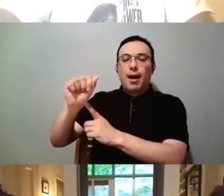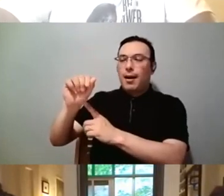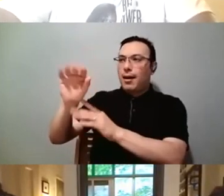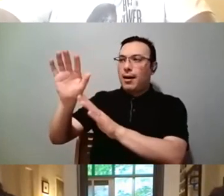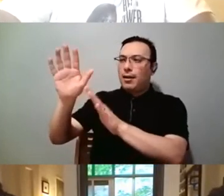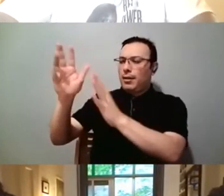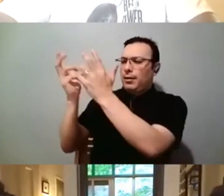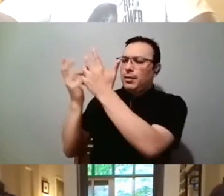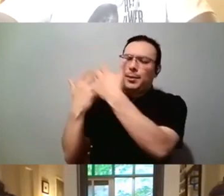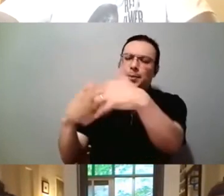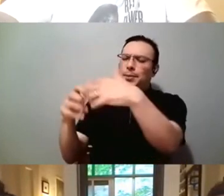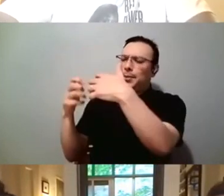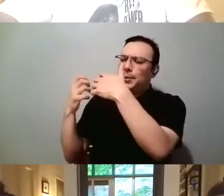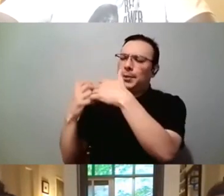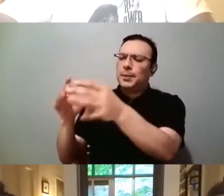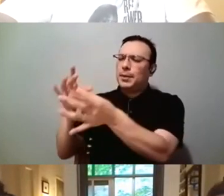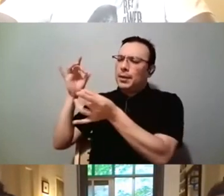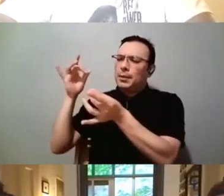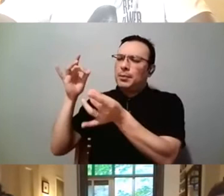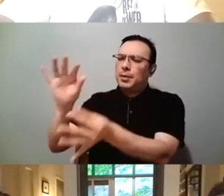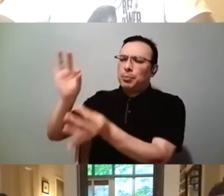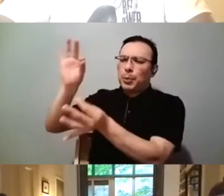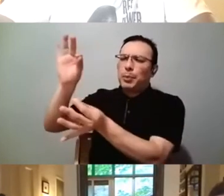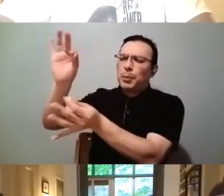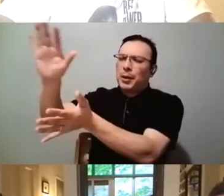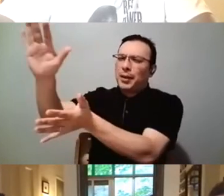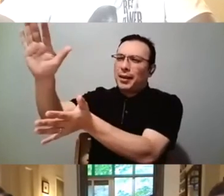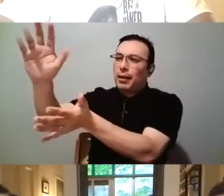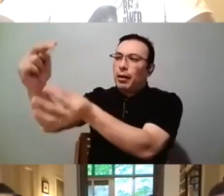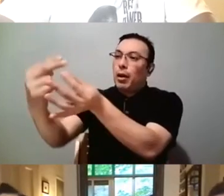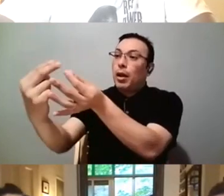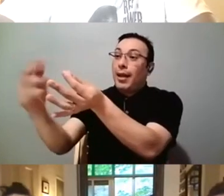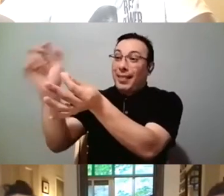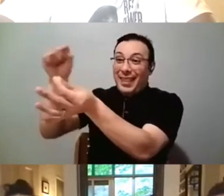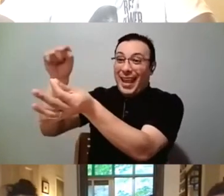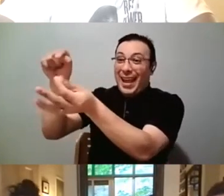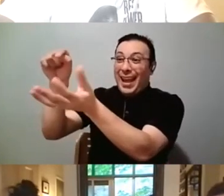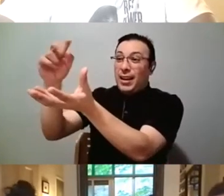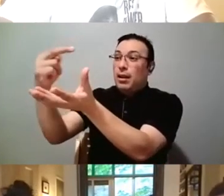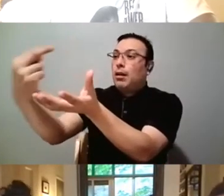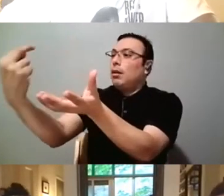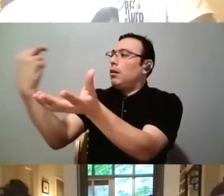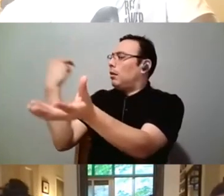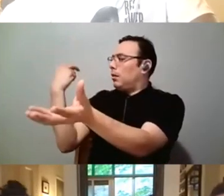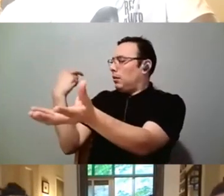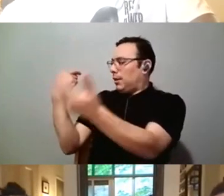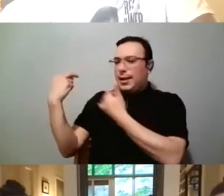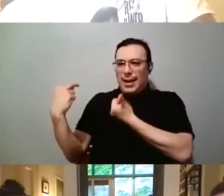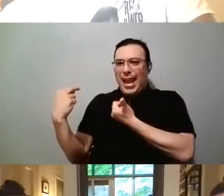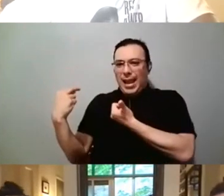so i think it's something that maybe certainly everyone who spoke today that you